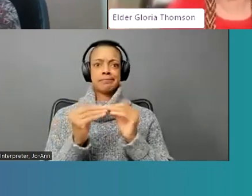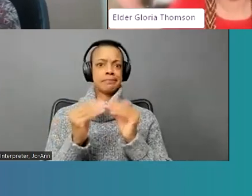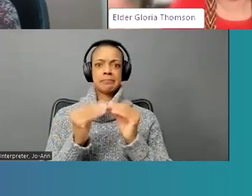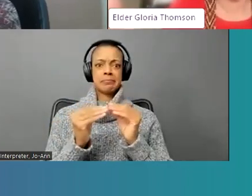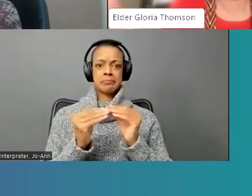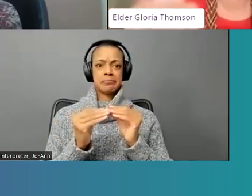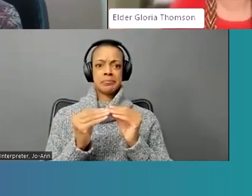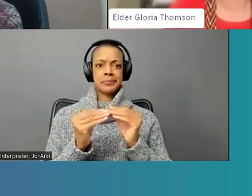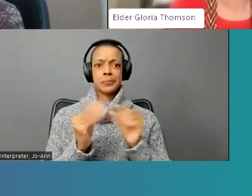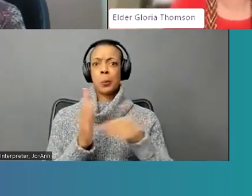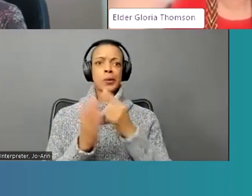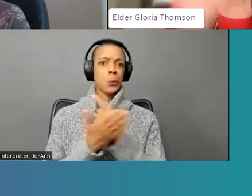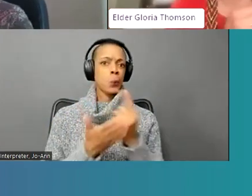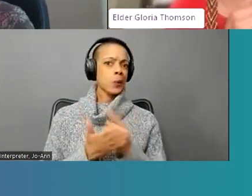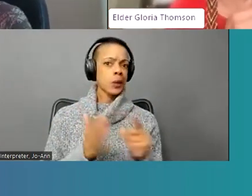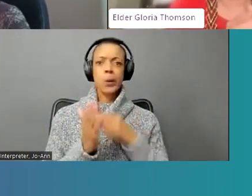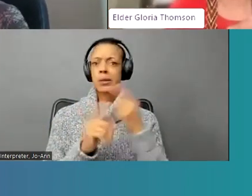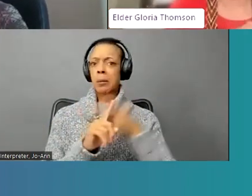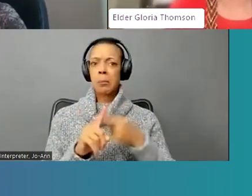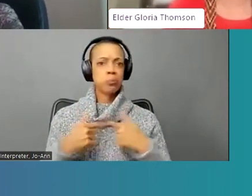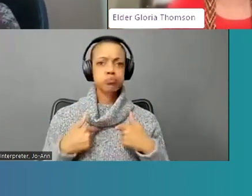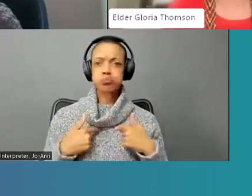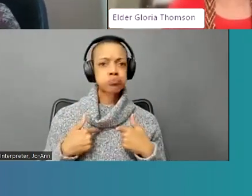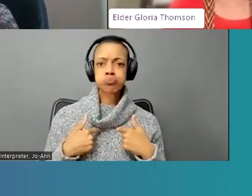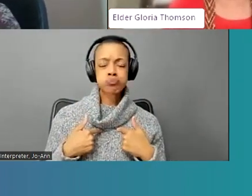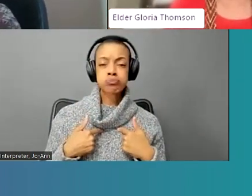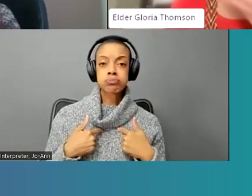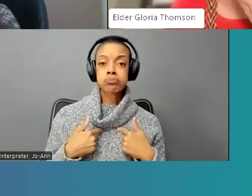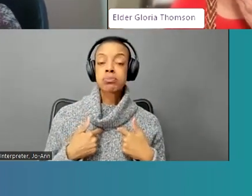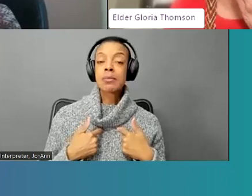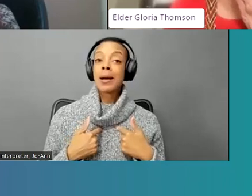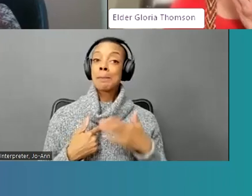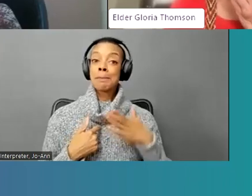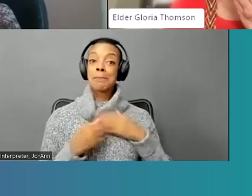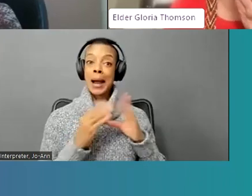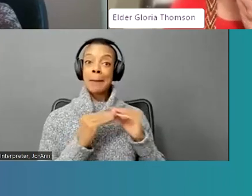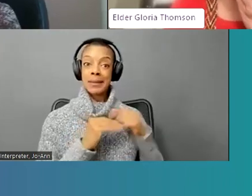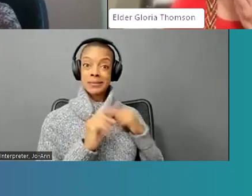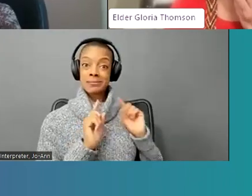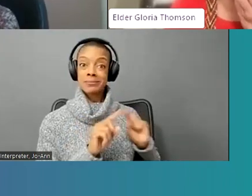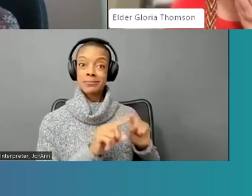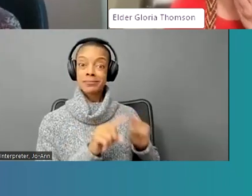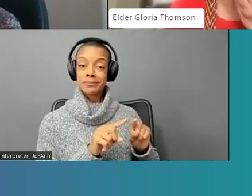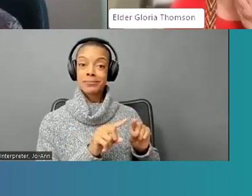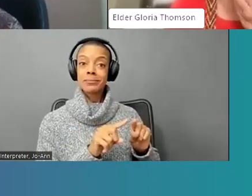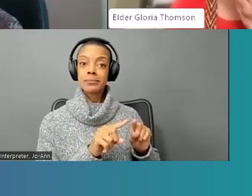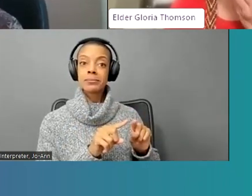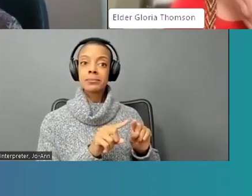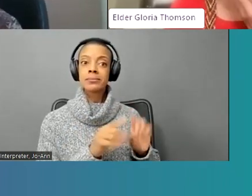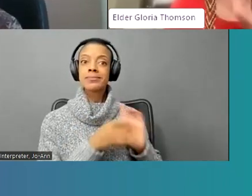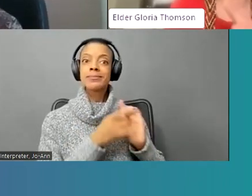because they meet once a week or once a month. The meetings that I attend are strictly about Truth